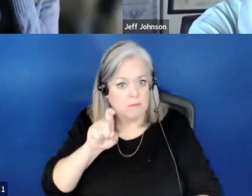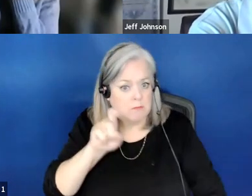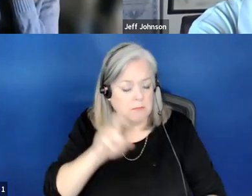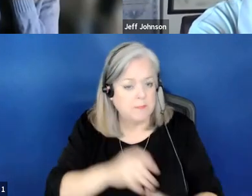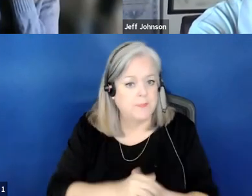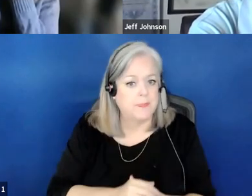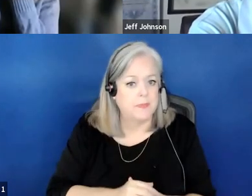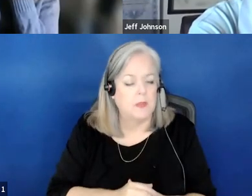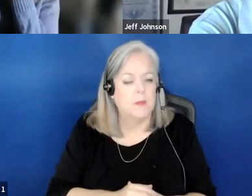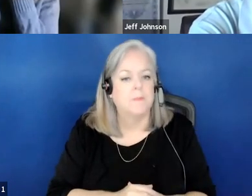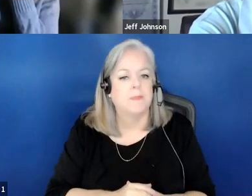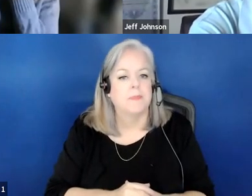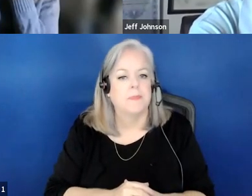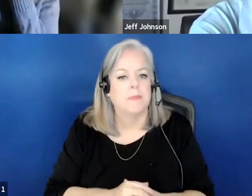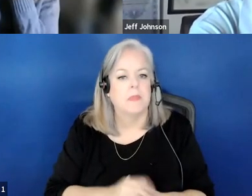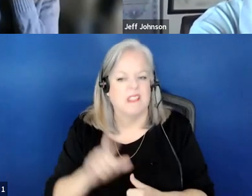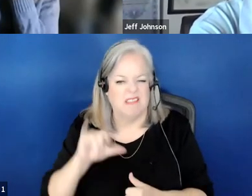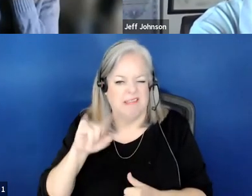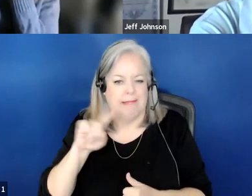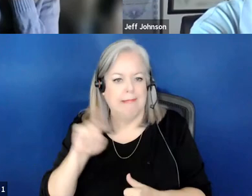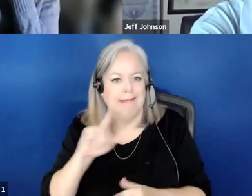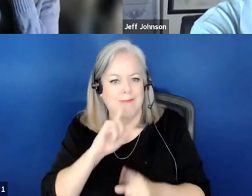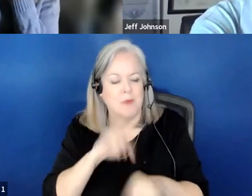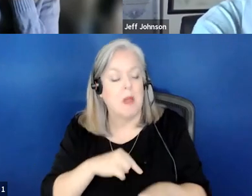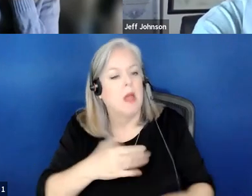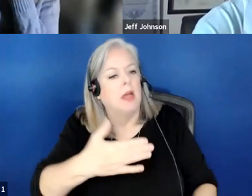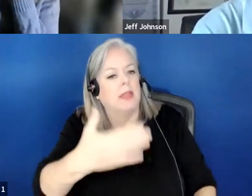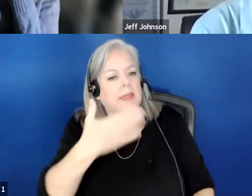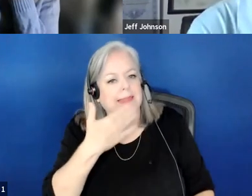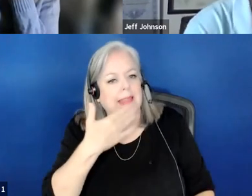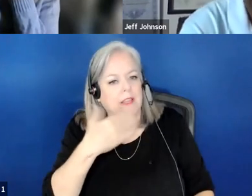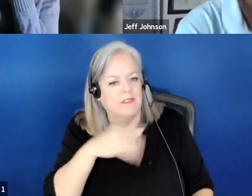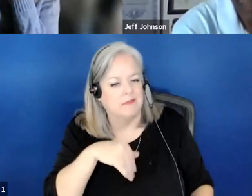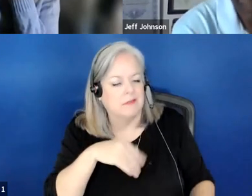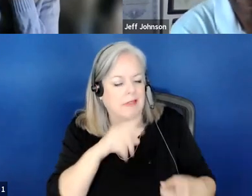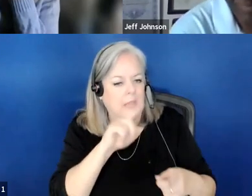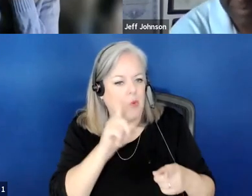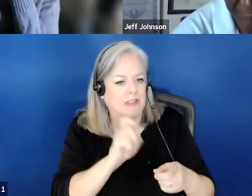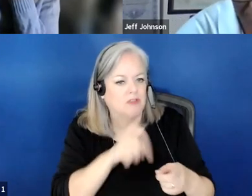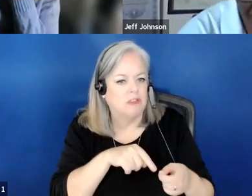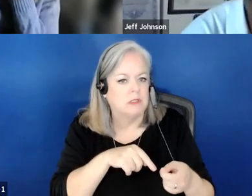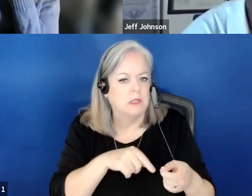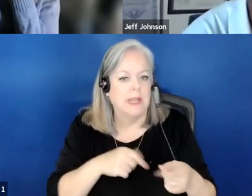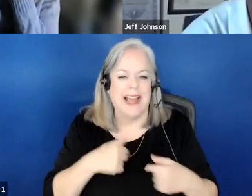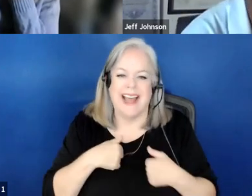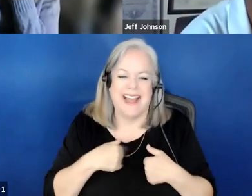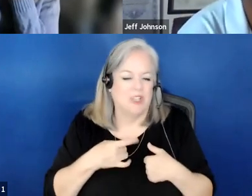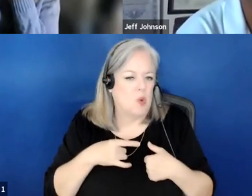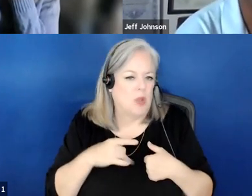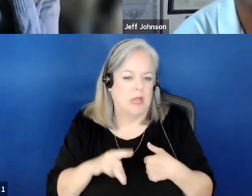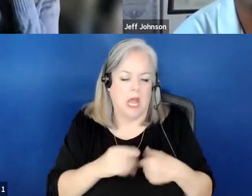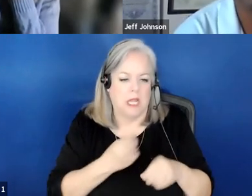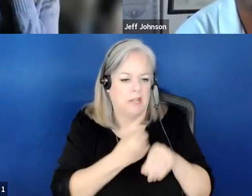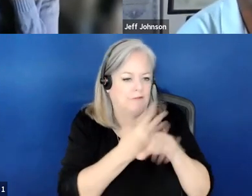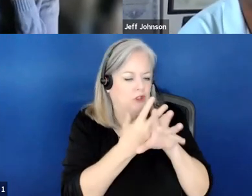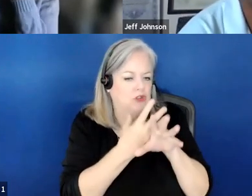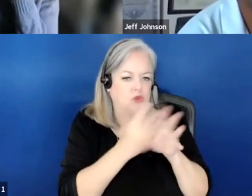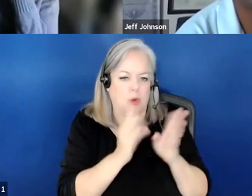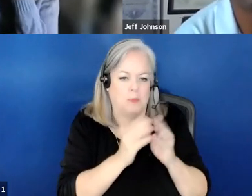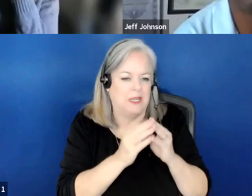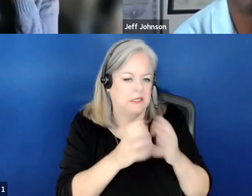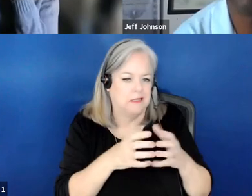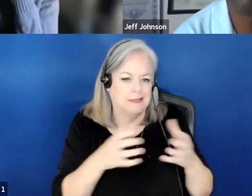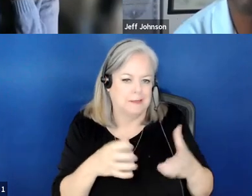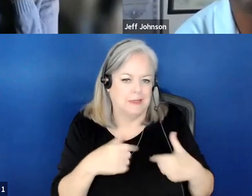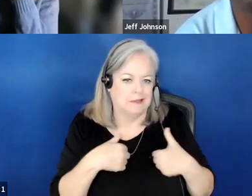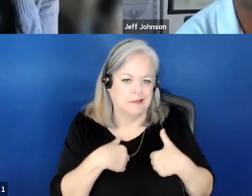Thank you for that question. I myself don't like virtual meetings as well. I have